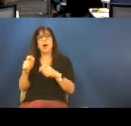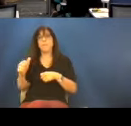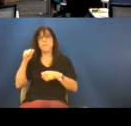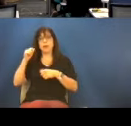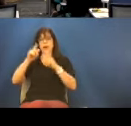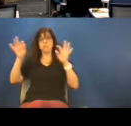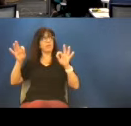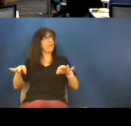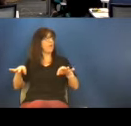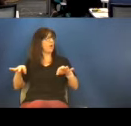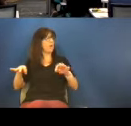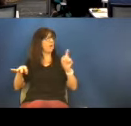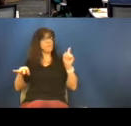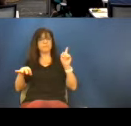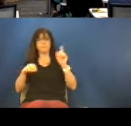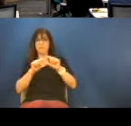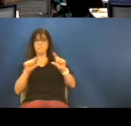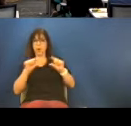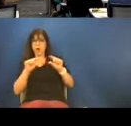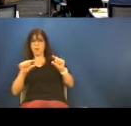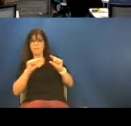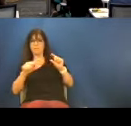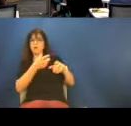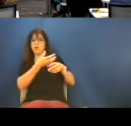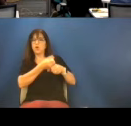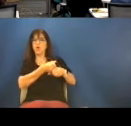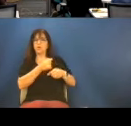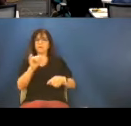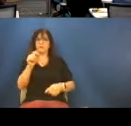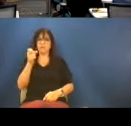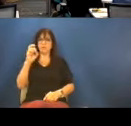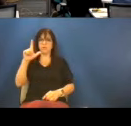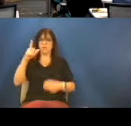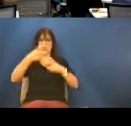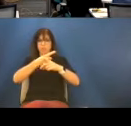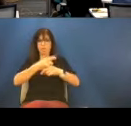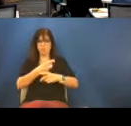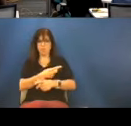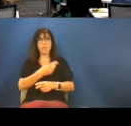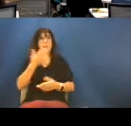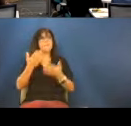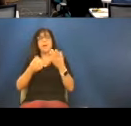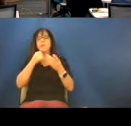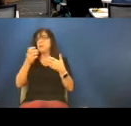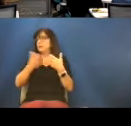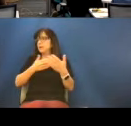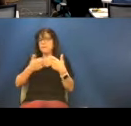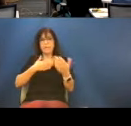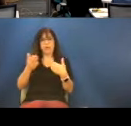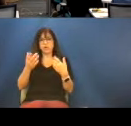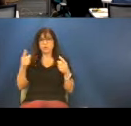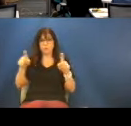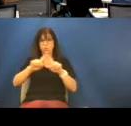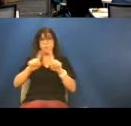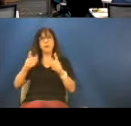your form, down here, it gives you your confidence interval calculations. It may not matter to you, but it